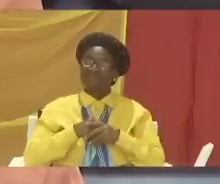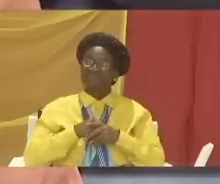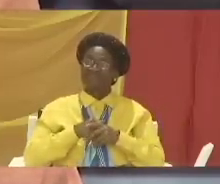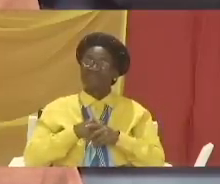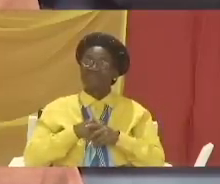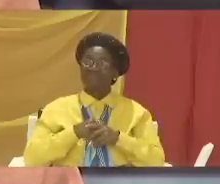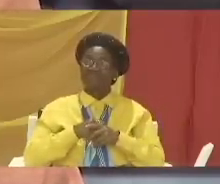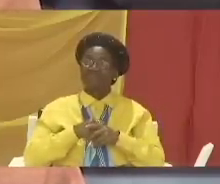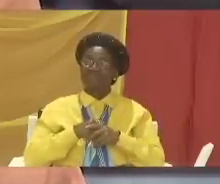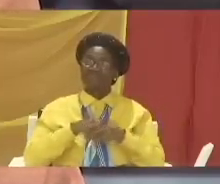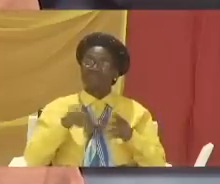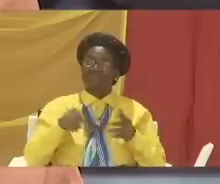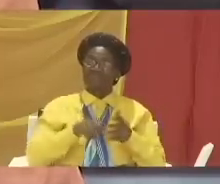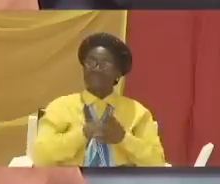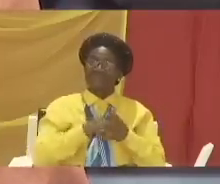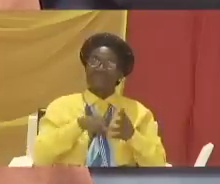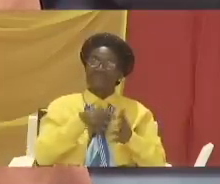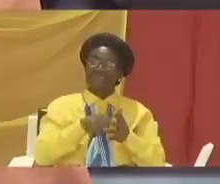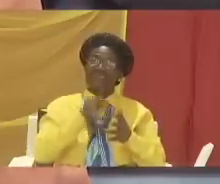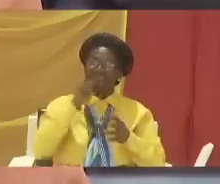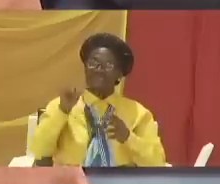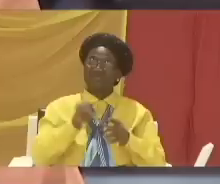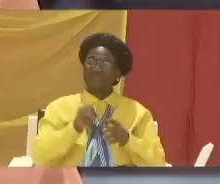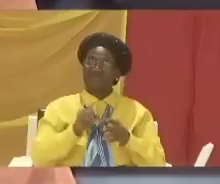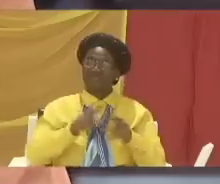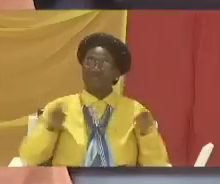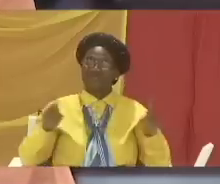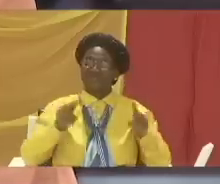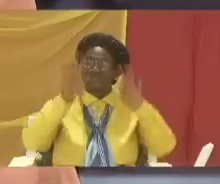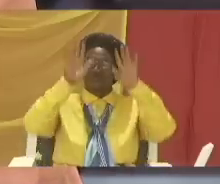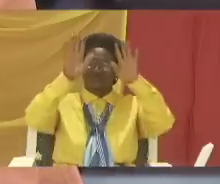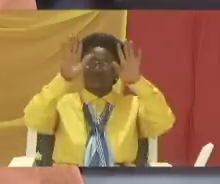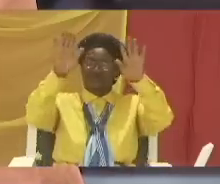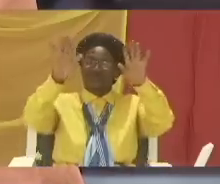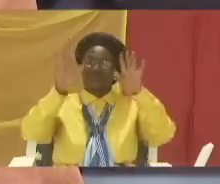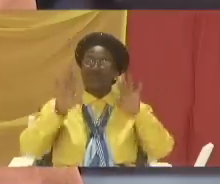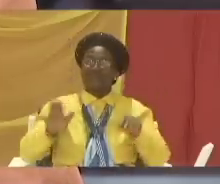Which is why it is so wonderful to be in the house of God.